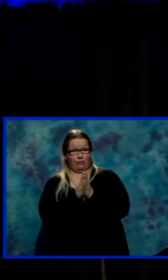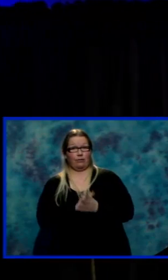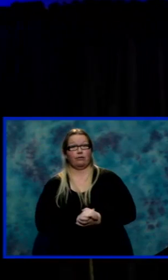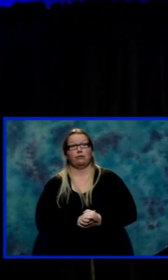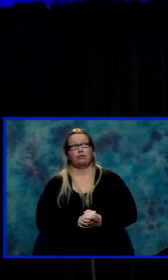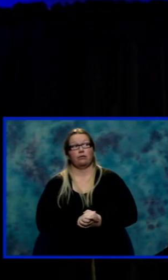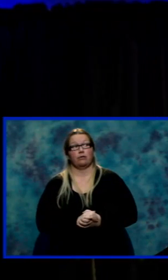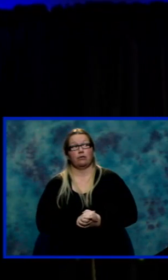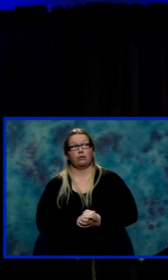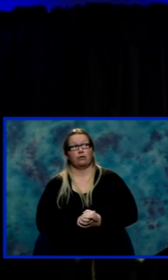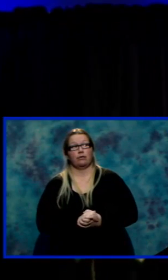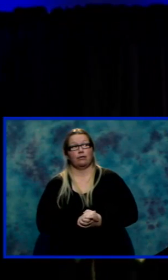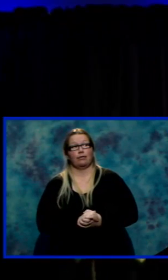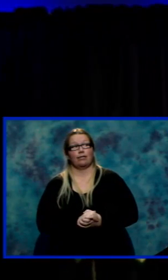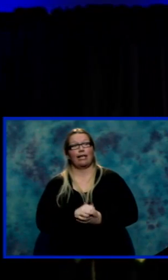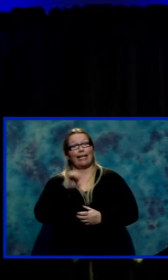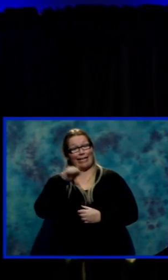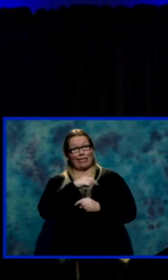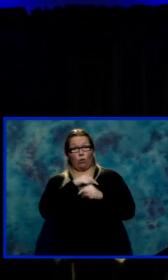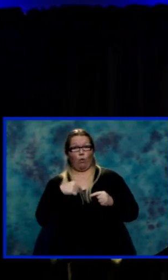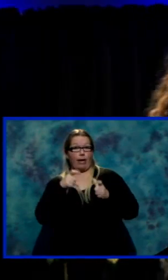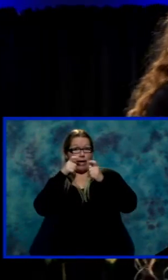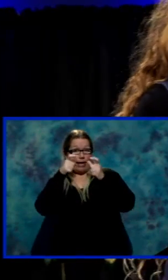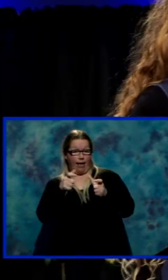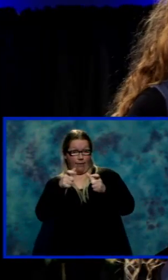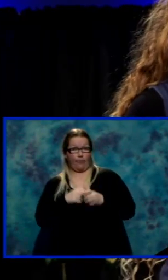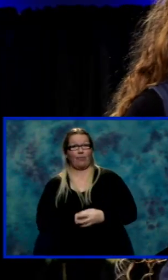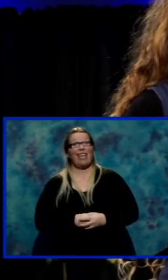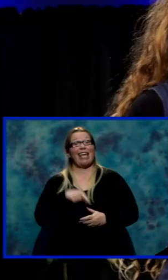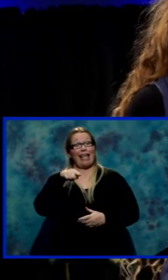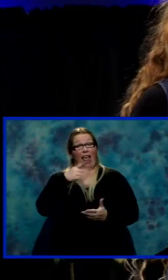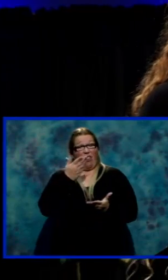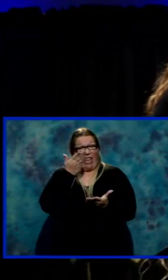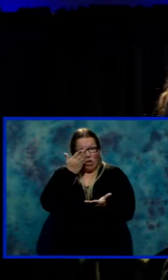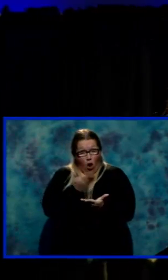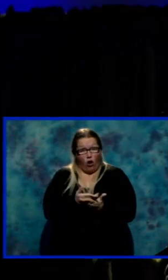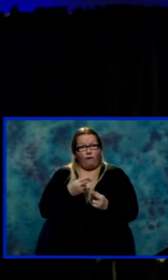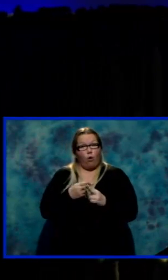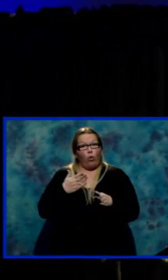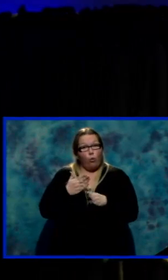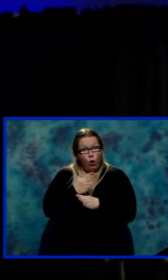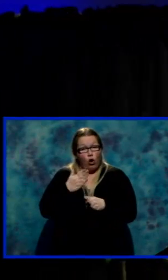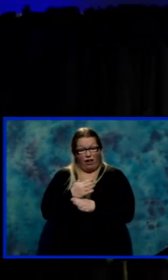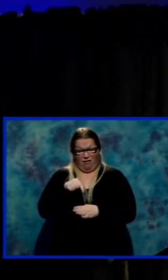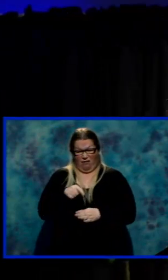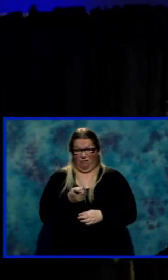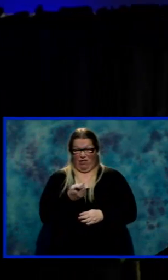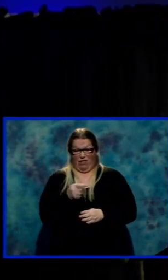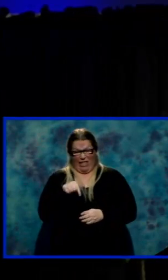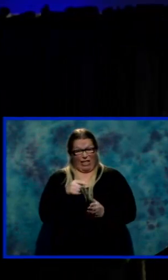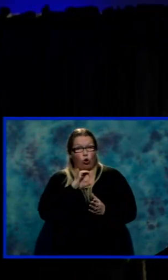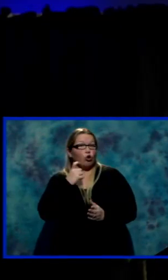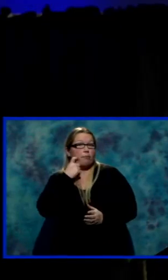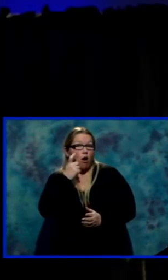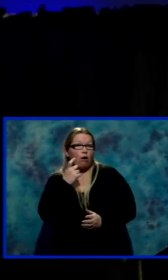doing Yes We Care. So Yes We Care is on to do the work coming Sunday. So I would